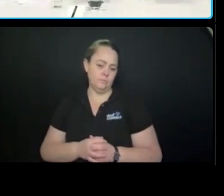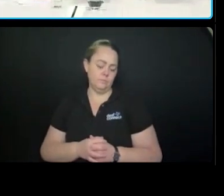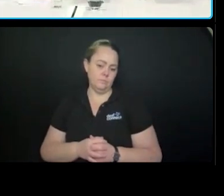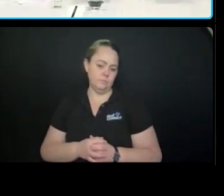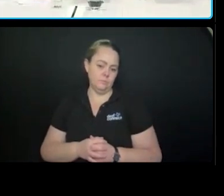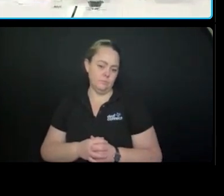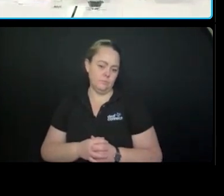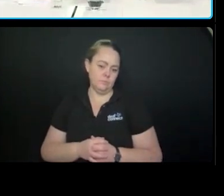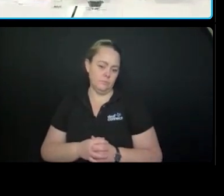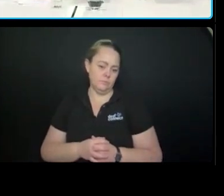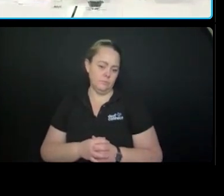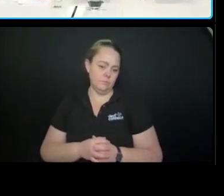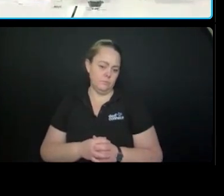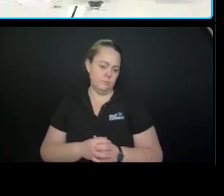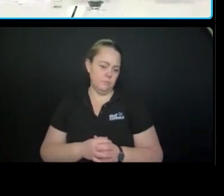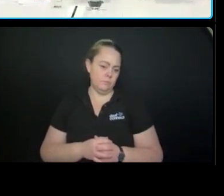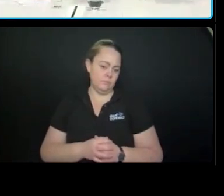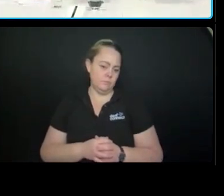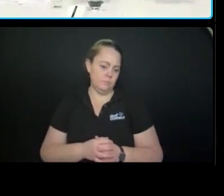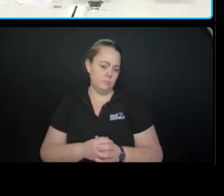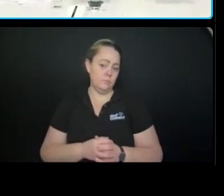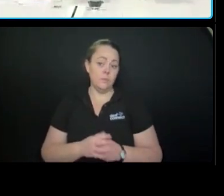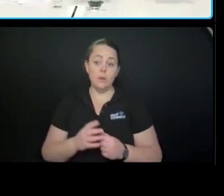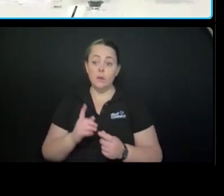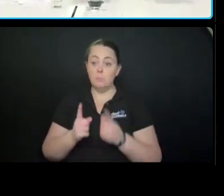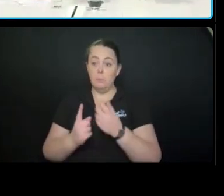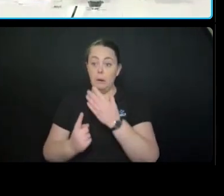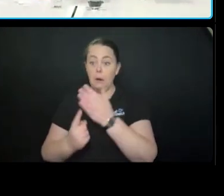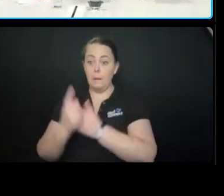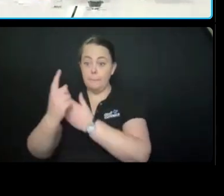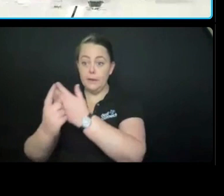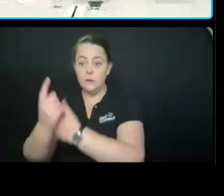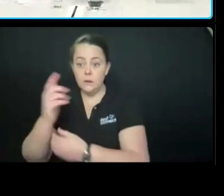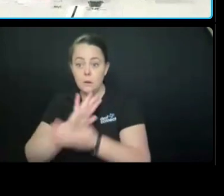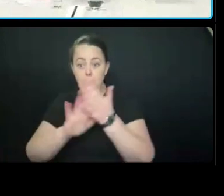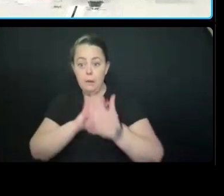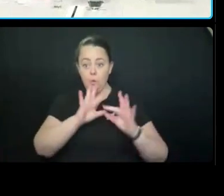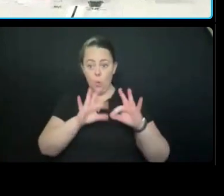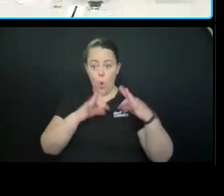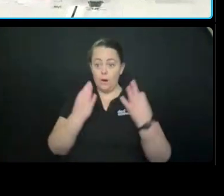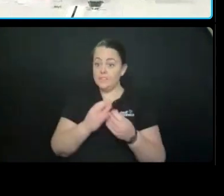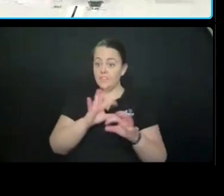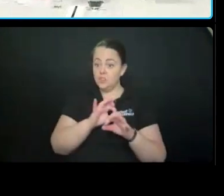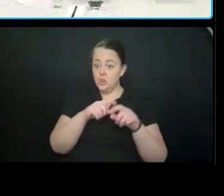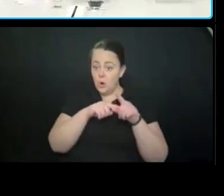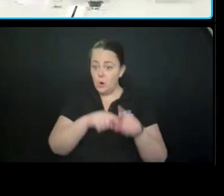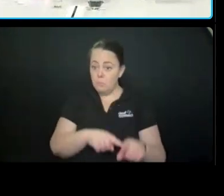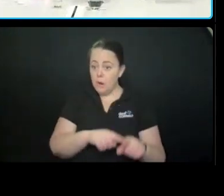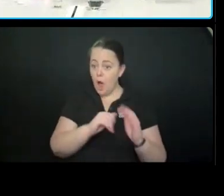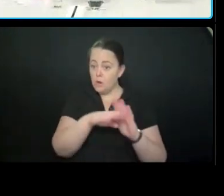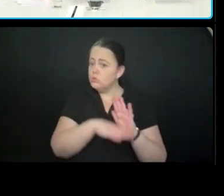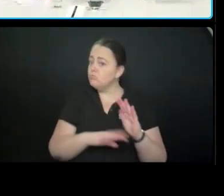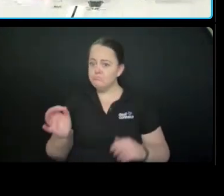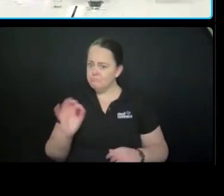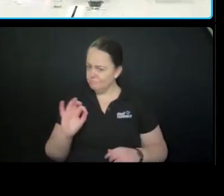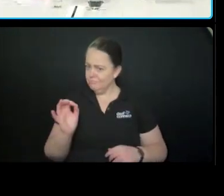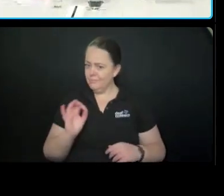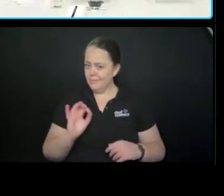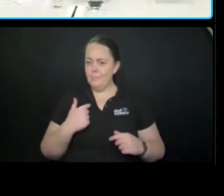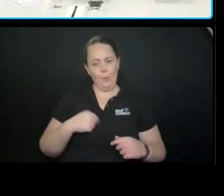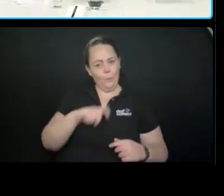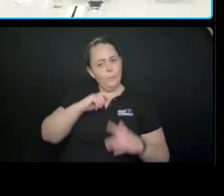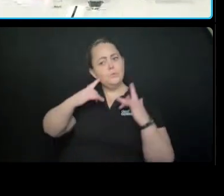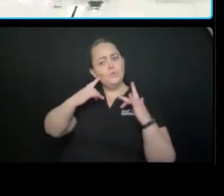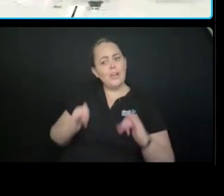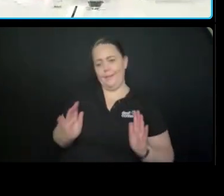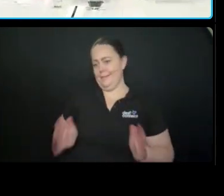mean there's a non-compliance. It just informs upon how we approach our regulatory activities. We certainly